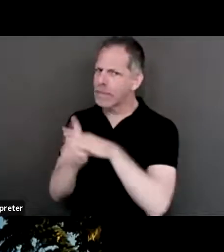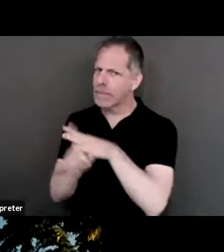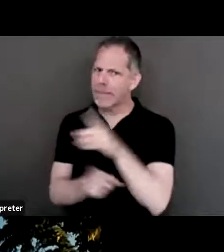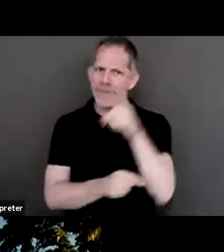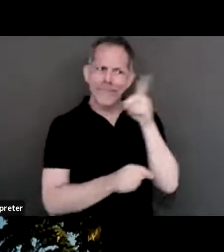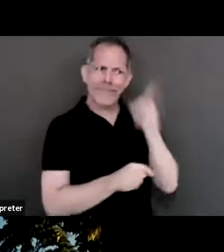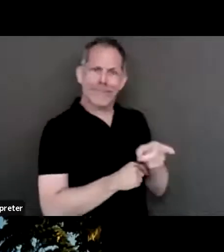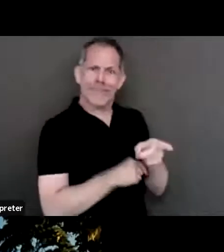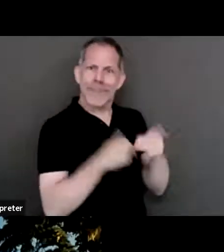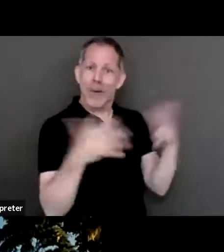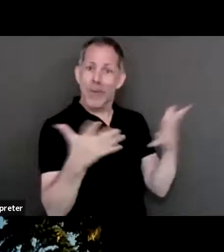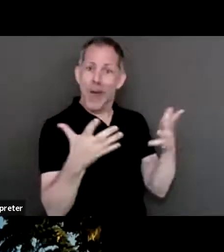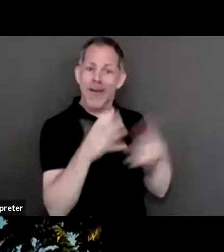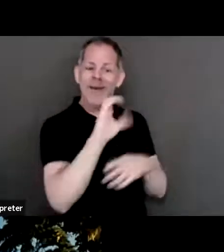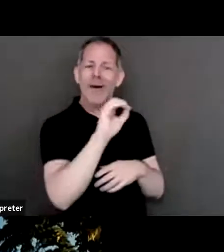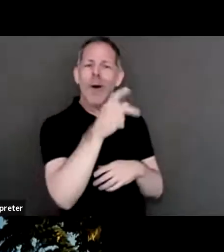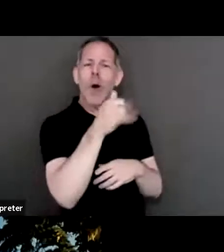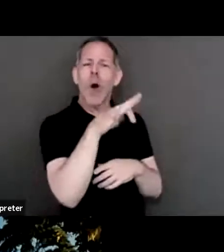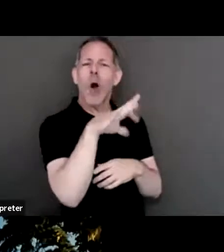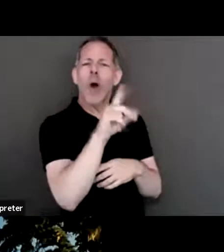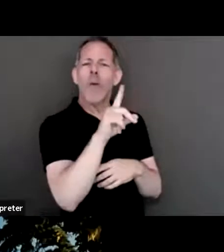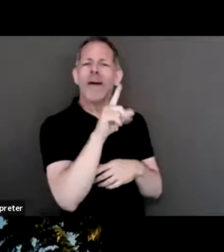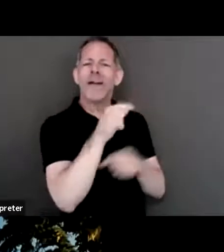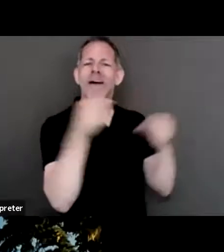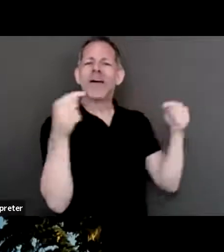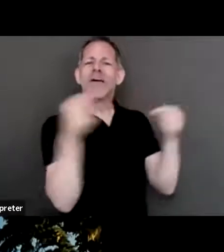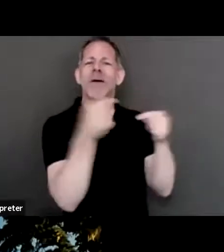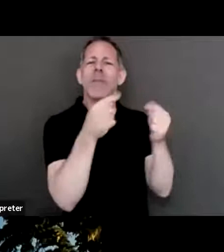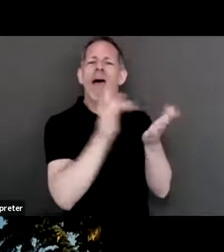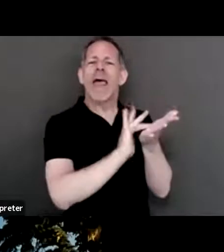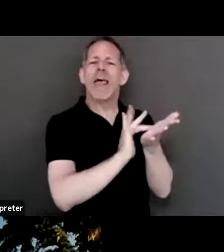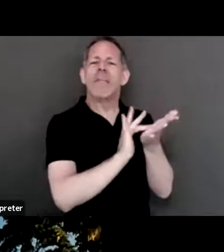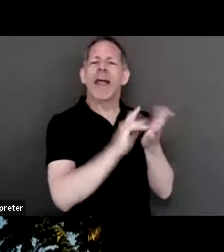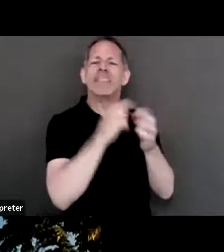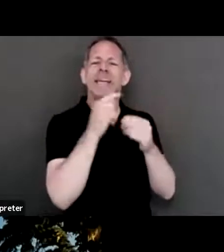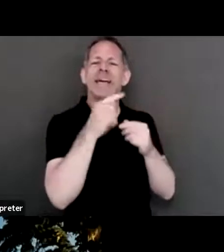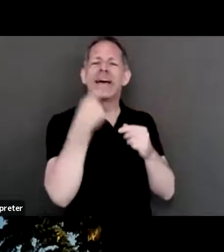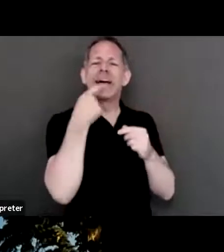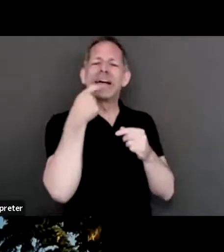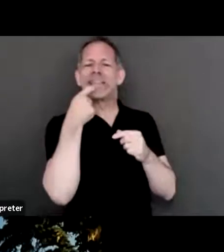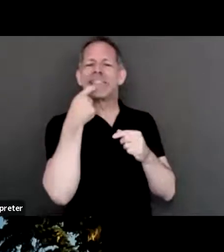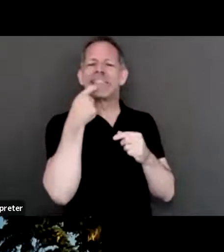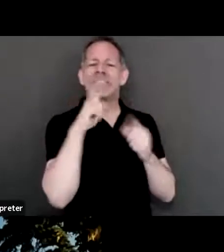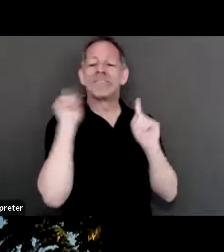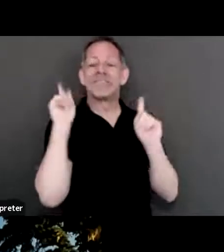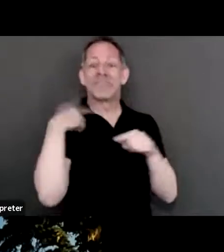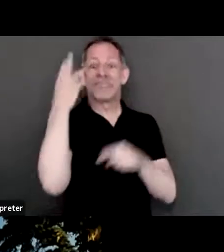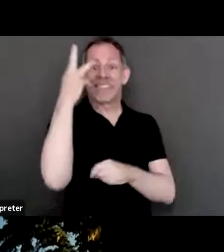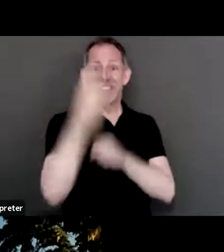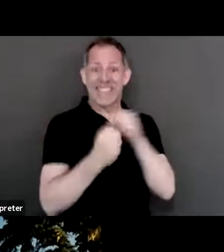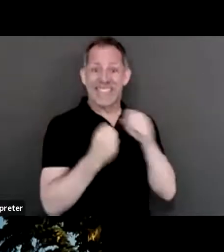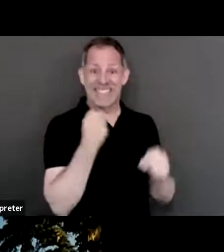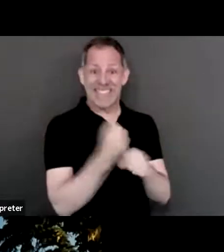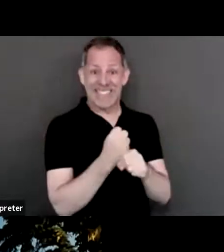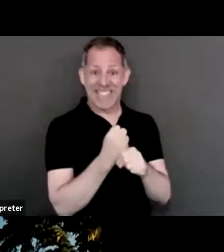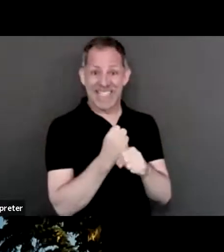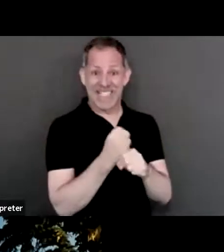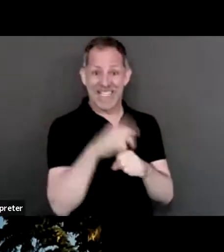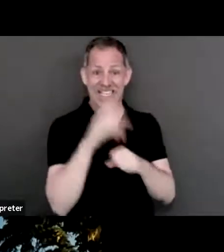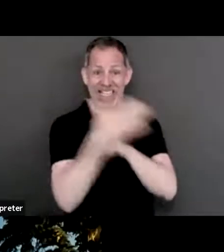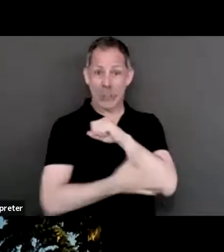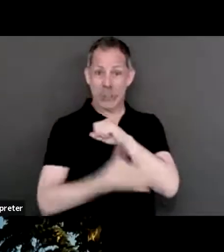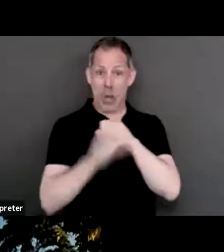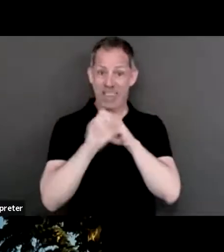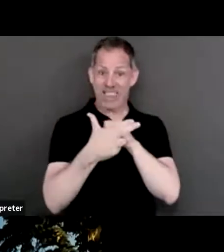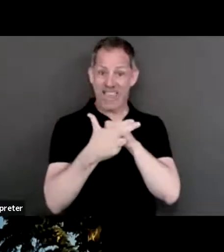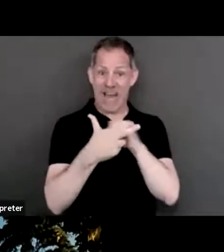prevention. It has been more than 6 years since the Health District and Snohomish County published the first report looking at heroin overdoses in